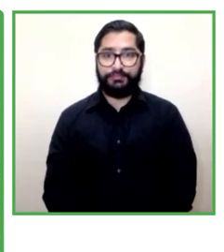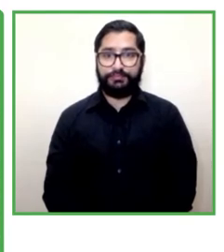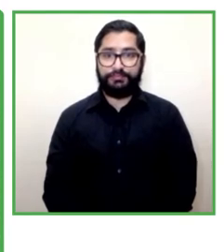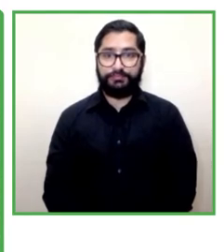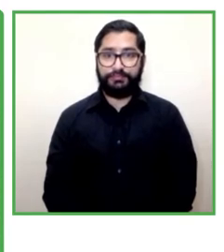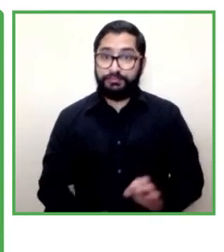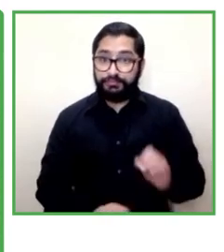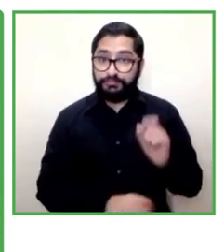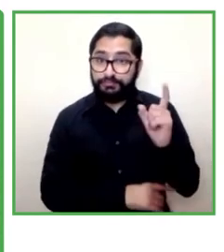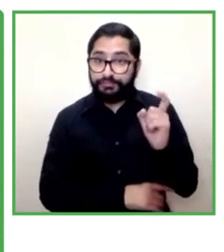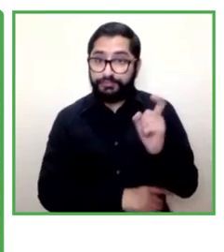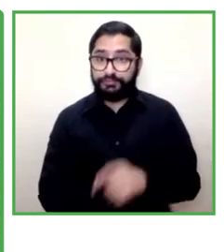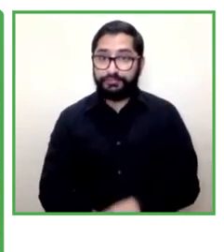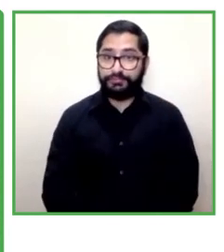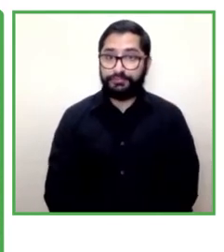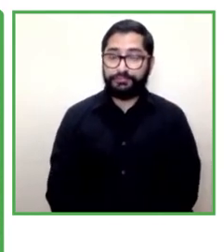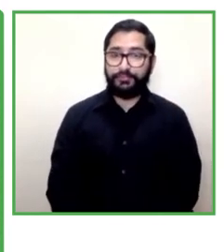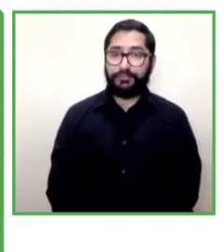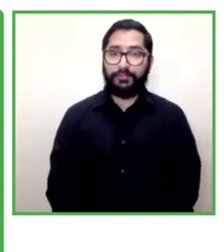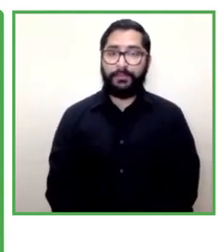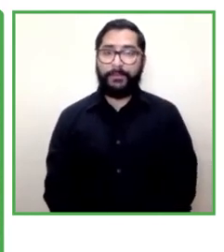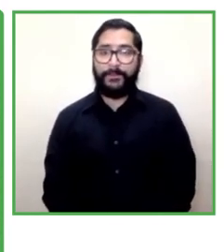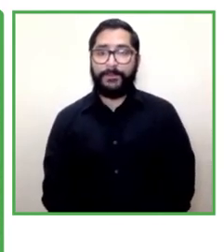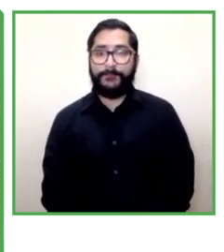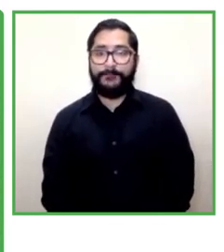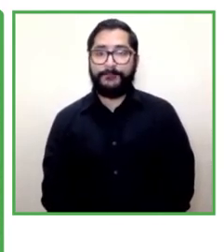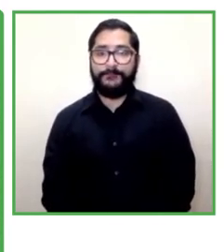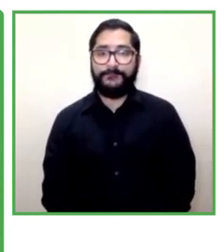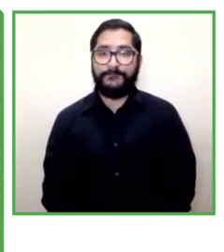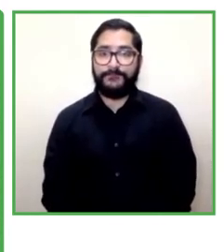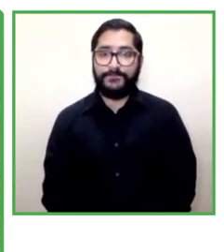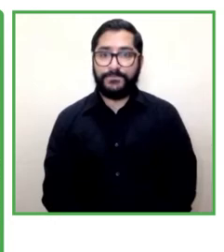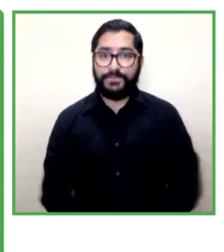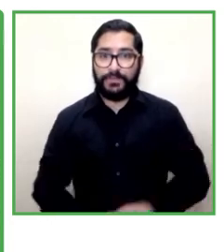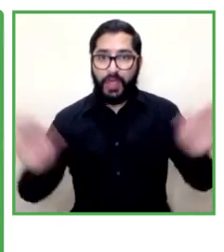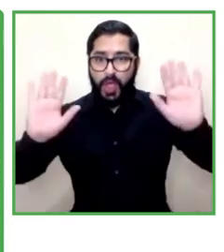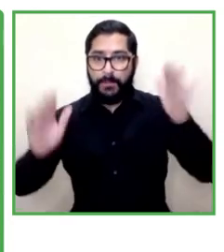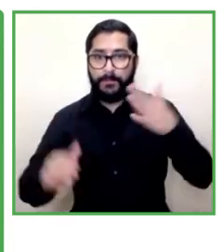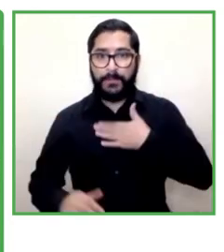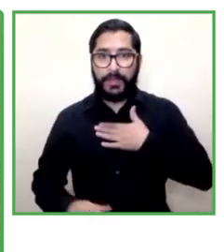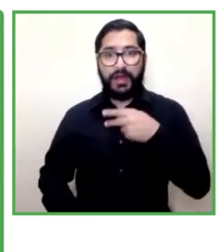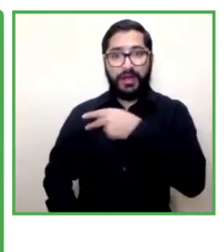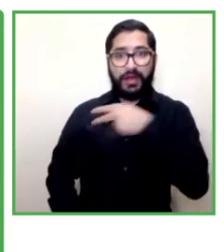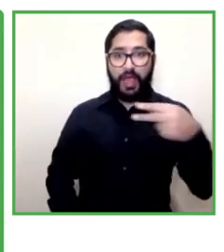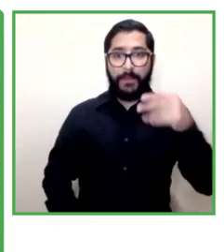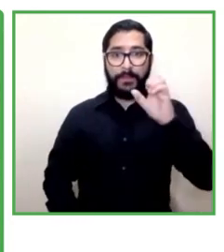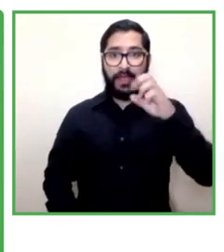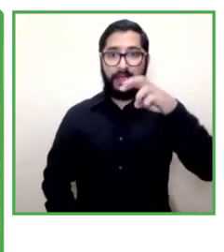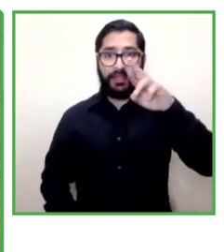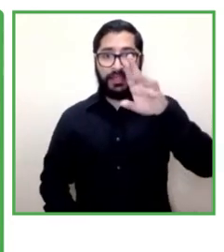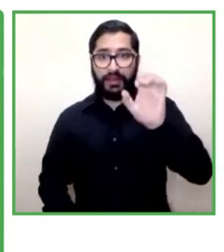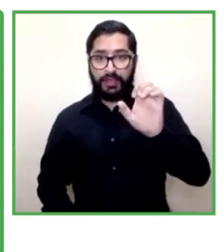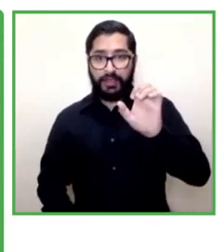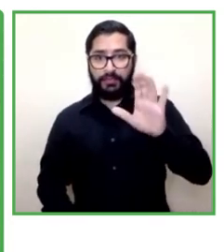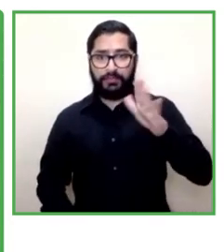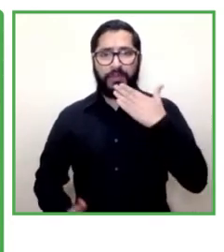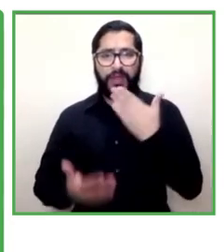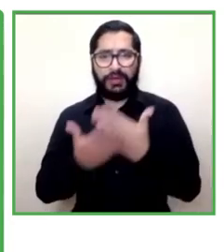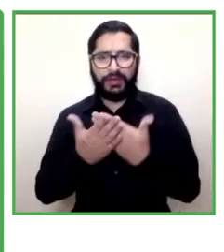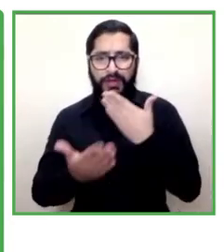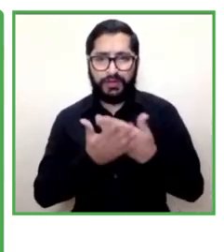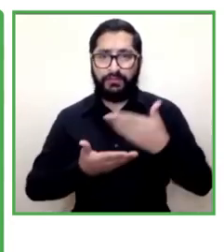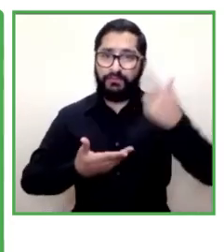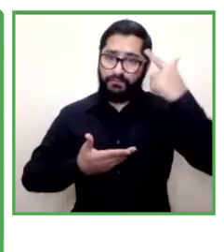Hi everyone, I'm Andre, and thank you for inviting me to this meeting, and thank you for inviting me to